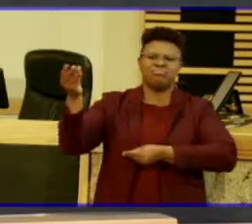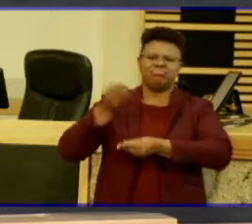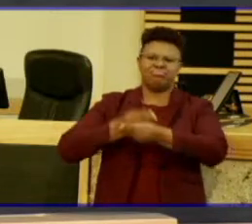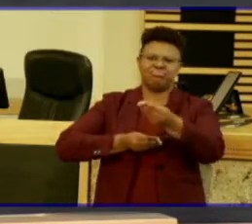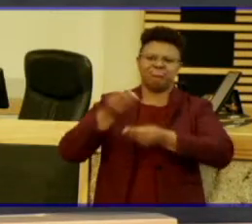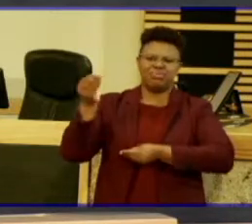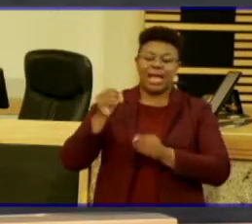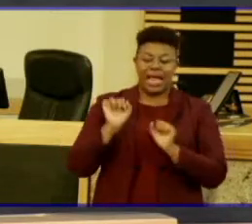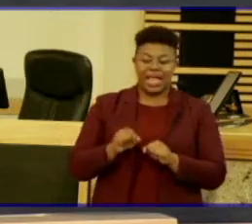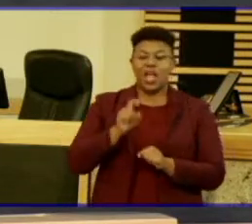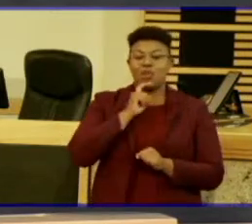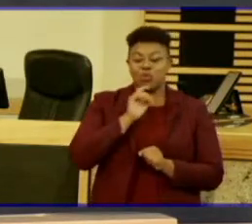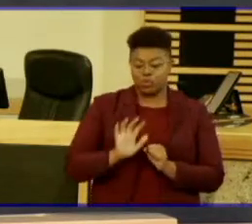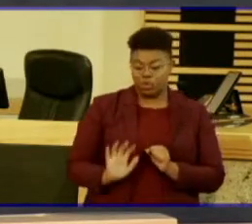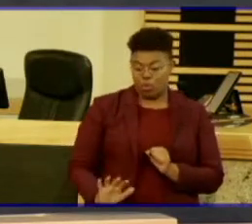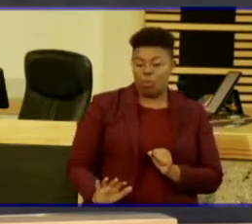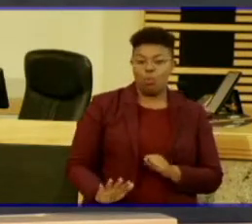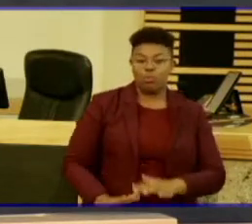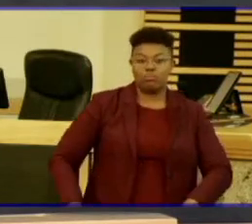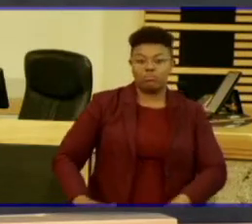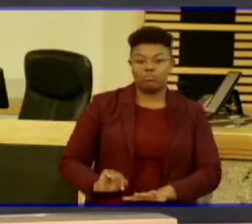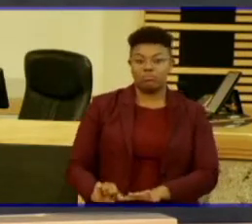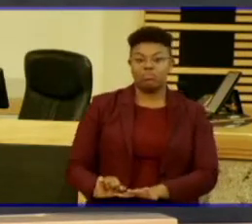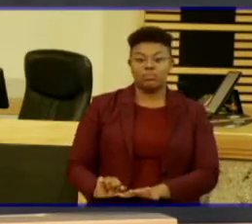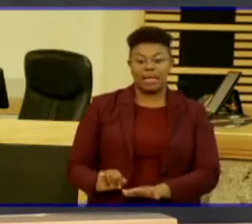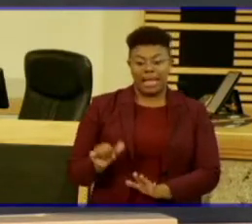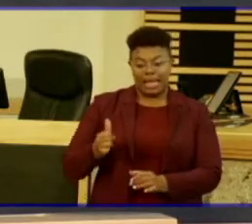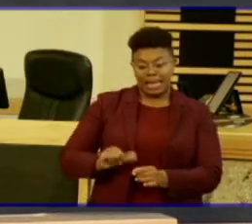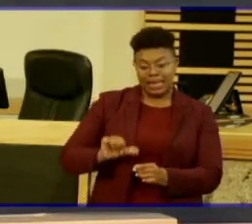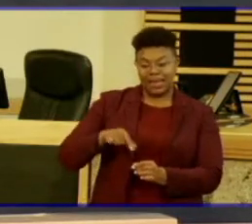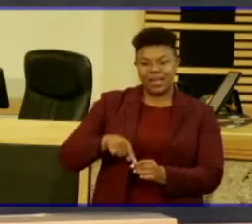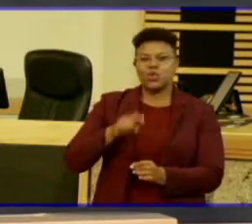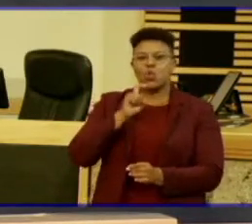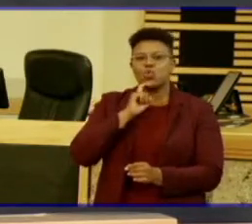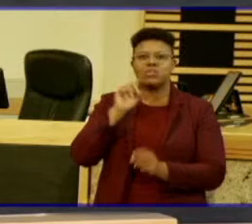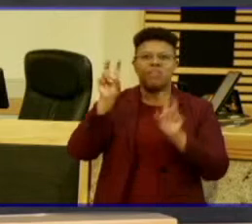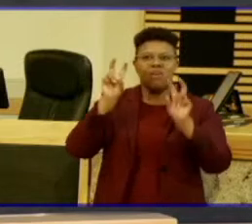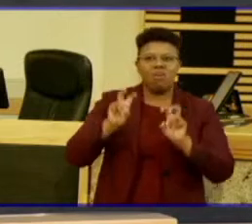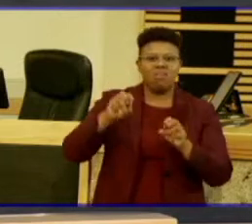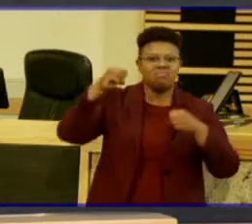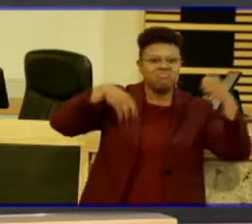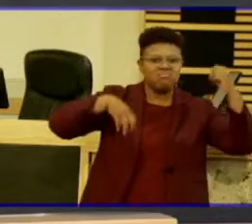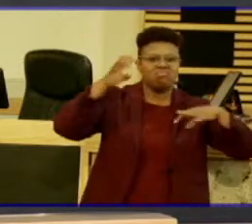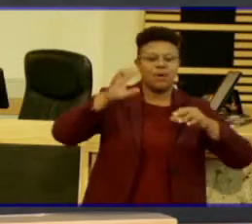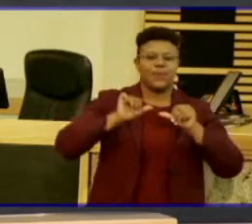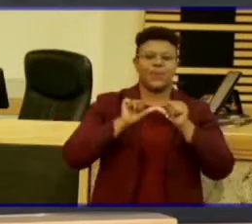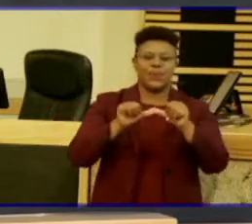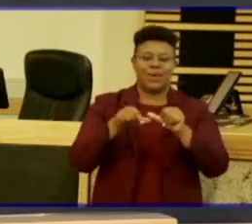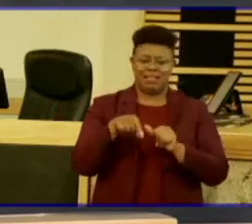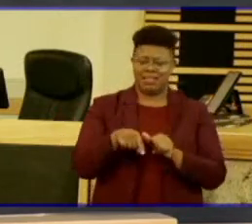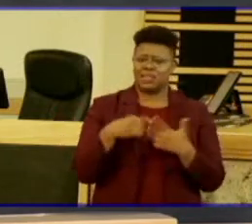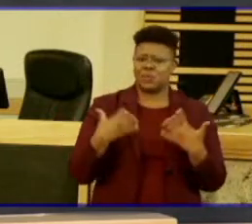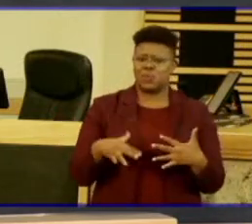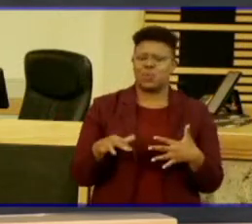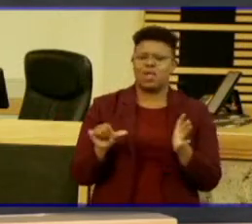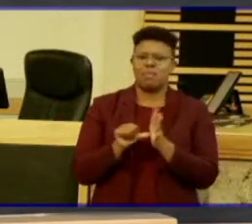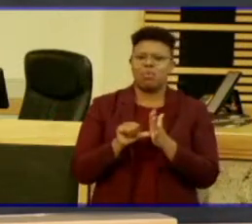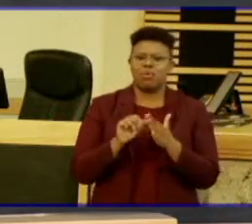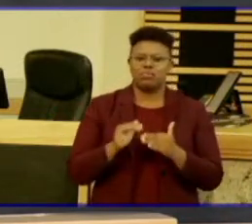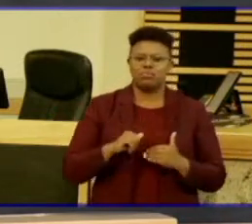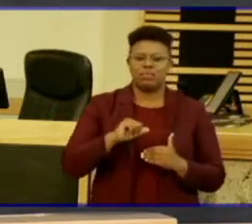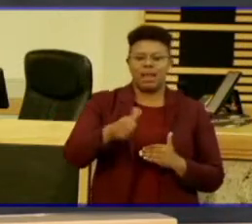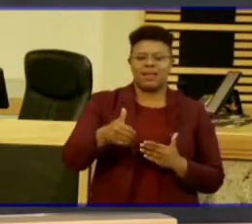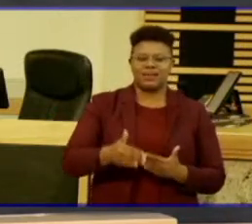gas for power generation and gas-based industrialization. This is the critical next phase of the work